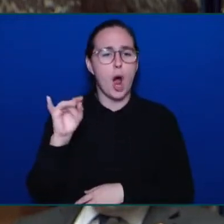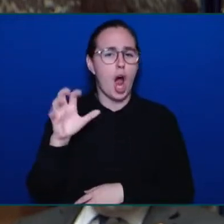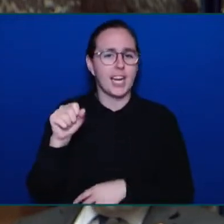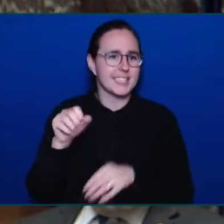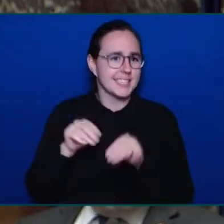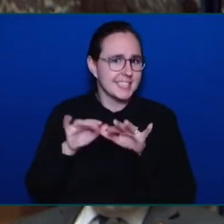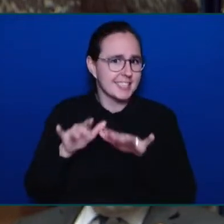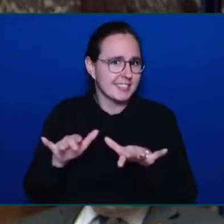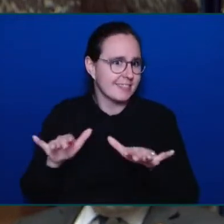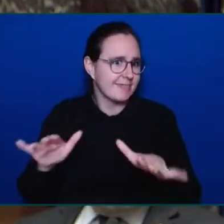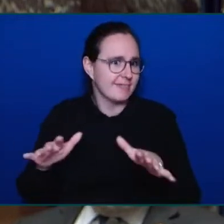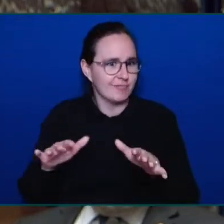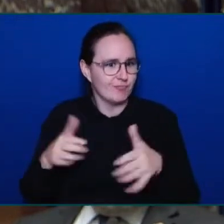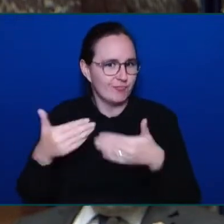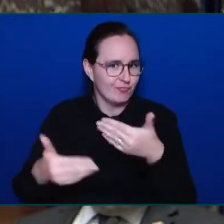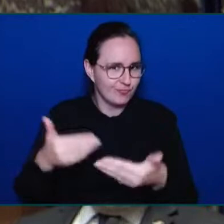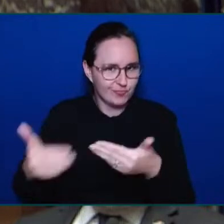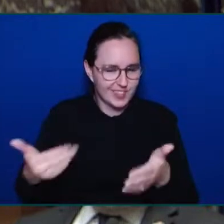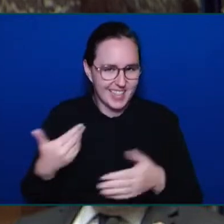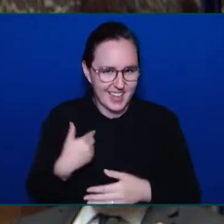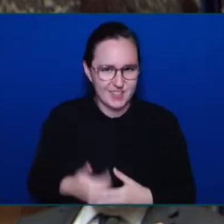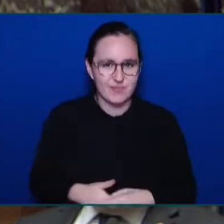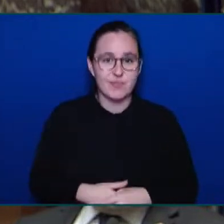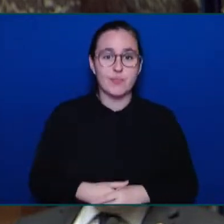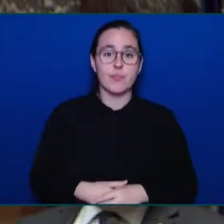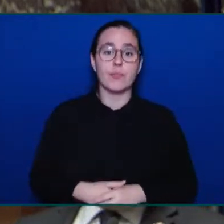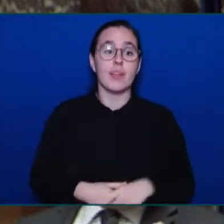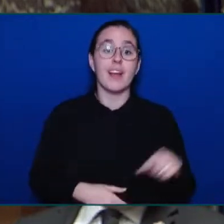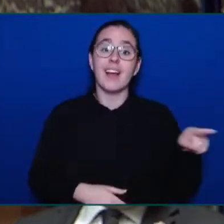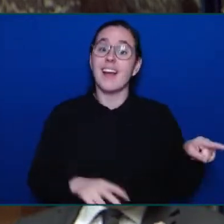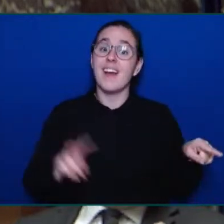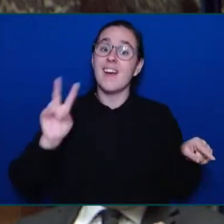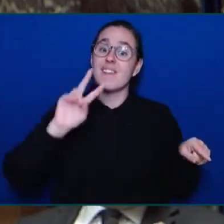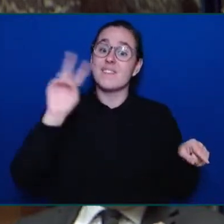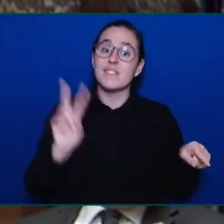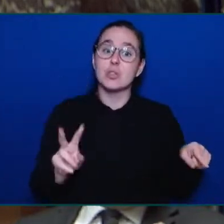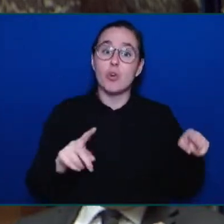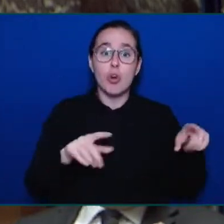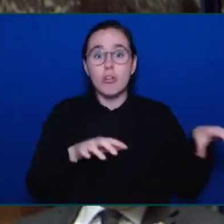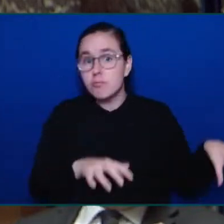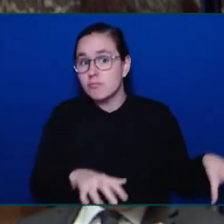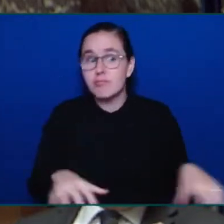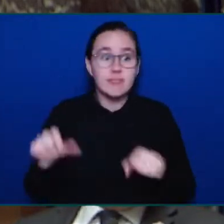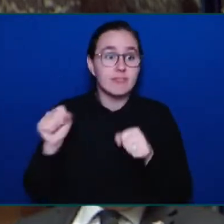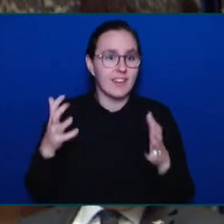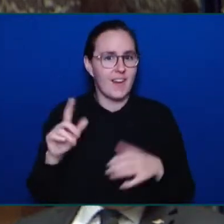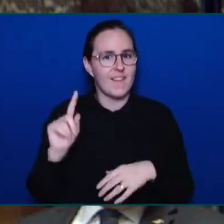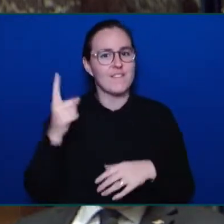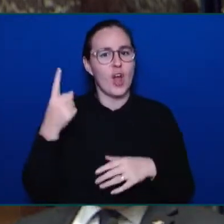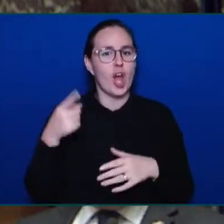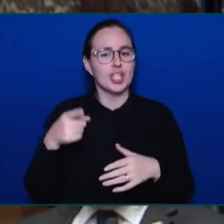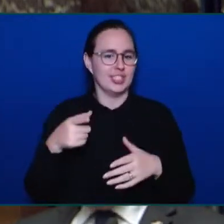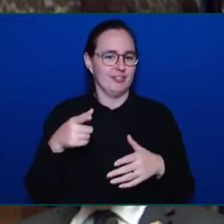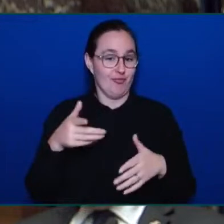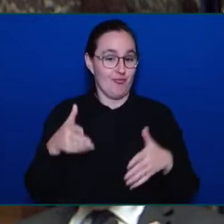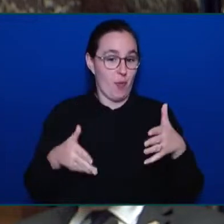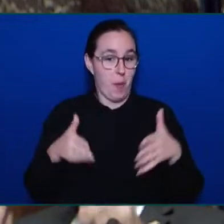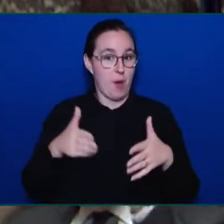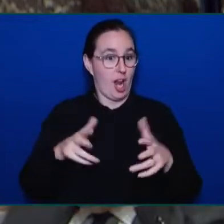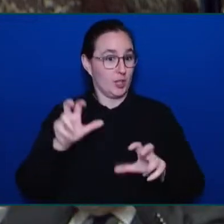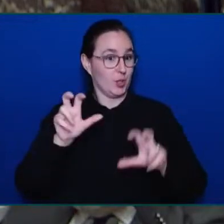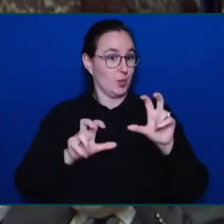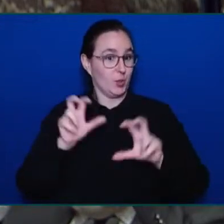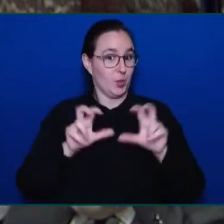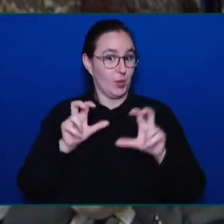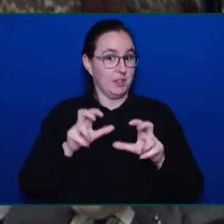that Victoria held the FIRST robotics tournament recently, in which Lucy was very, very involved in organization and showcasing